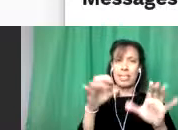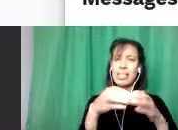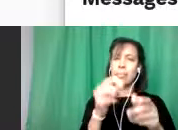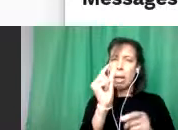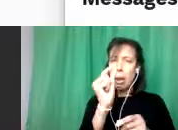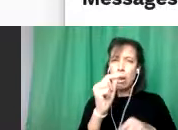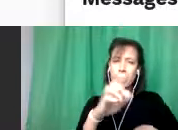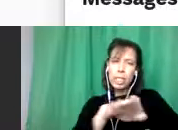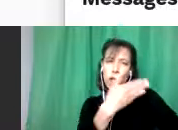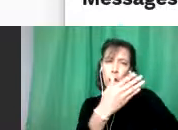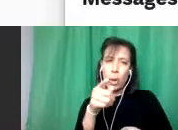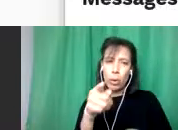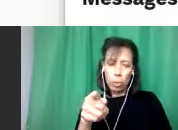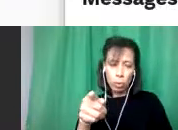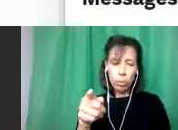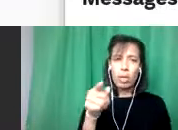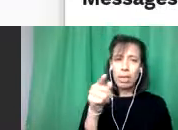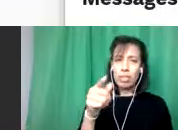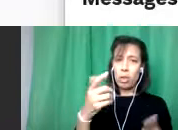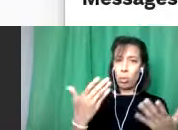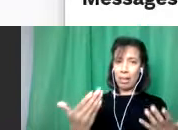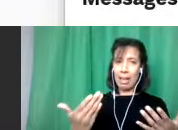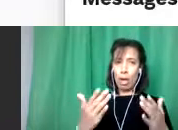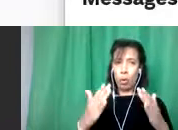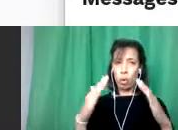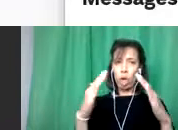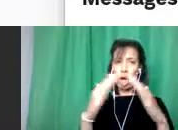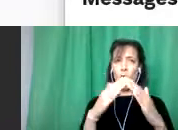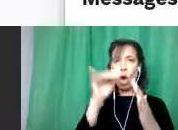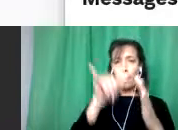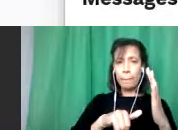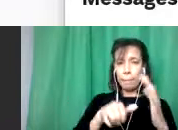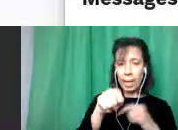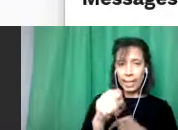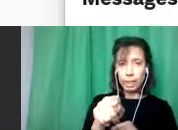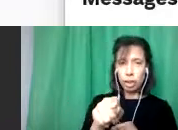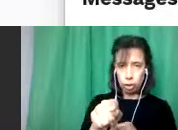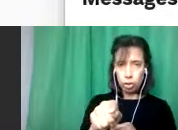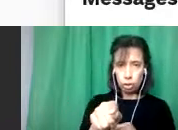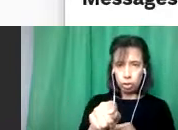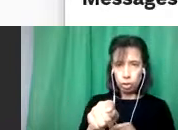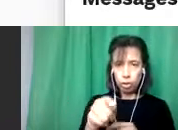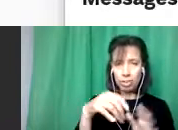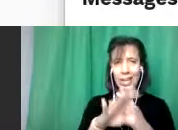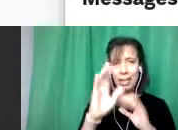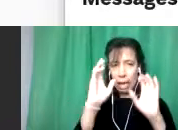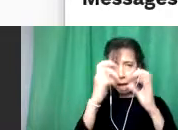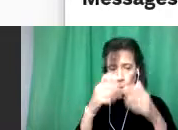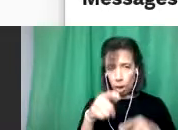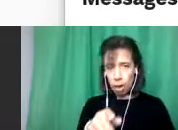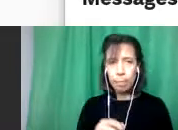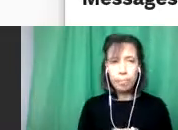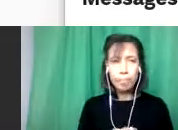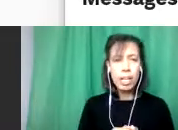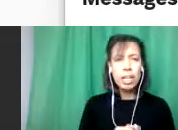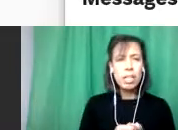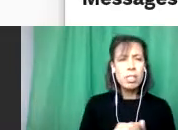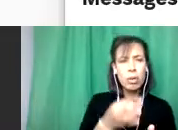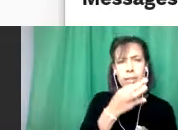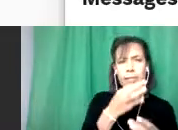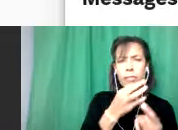on the home page of this module, Assessment in Education on Aula. There are bits and pieces here that you can see.